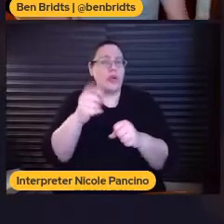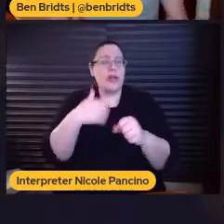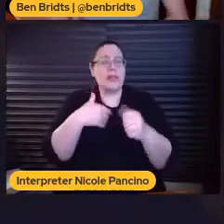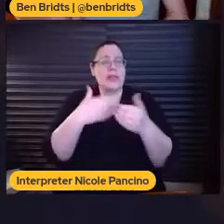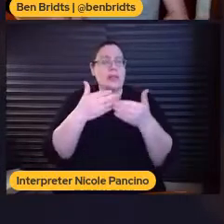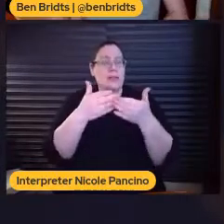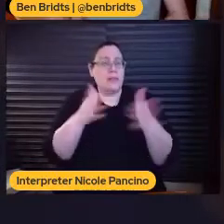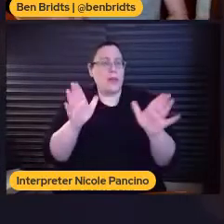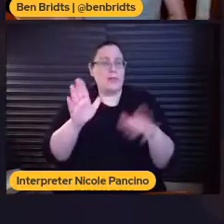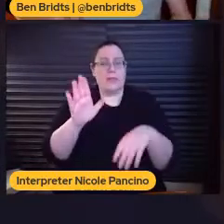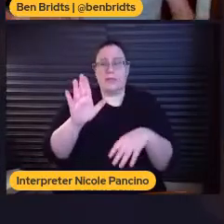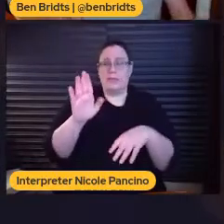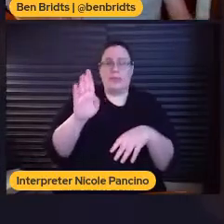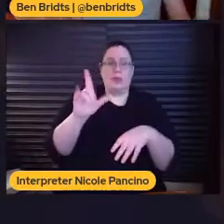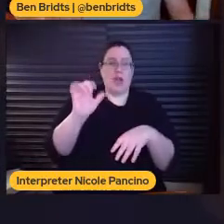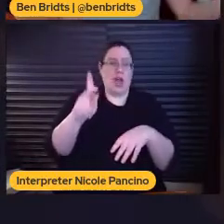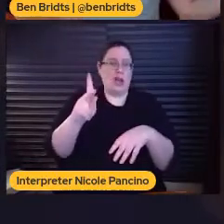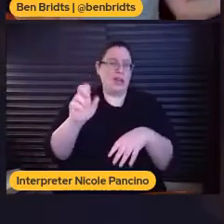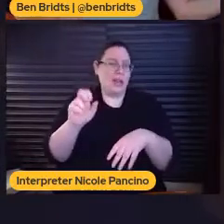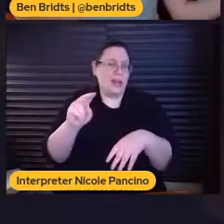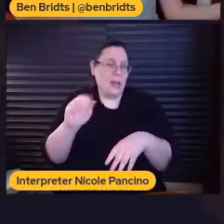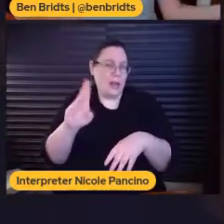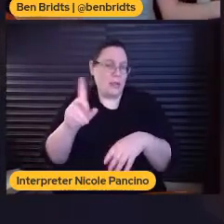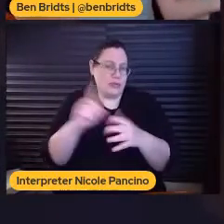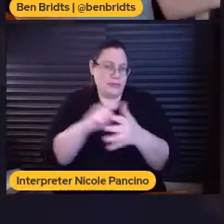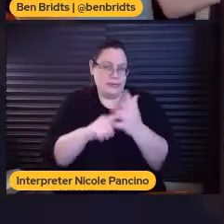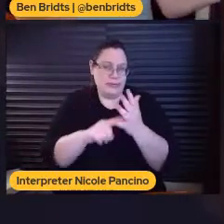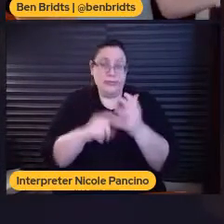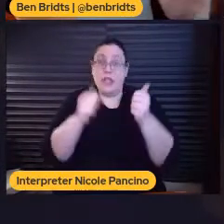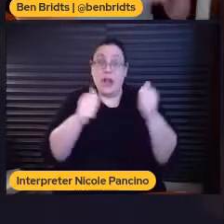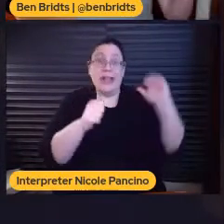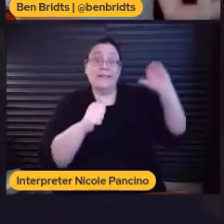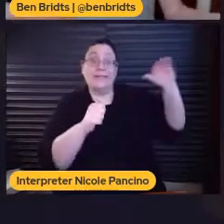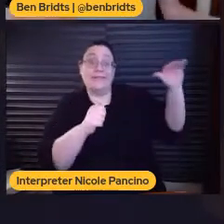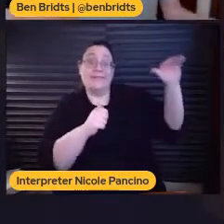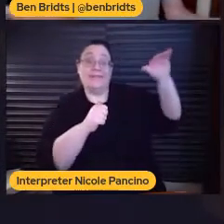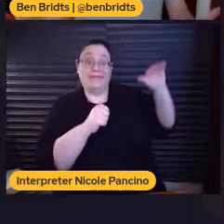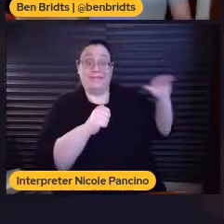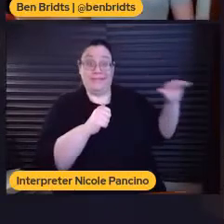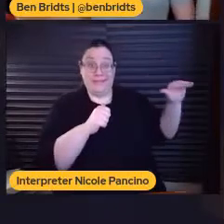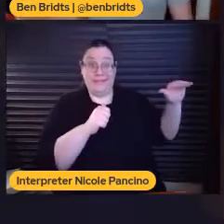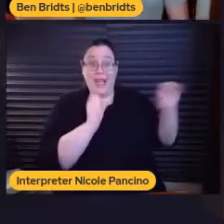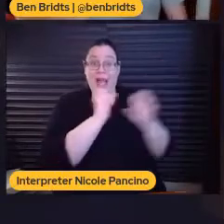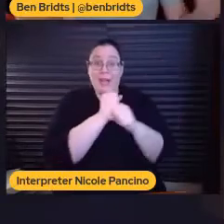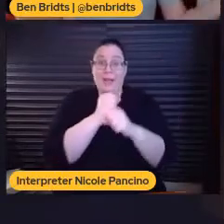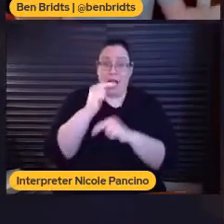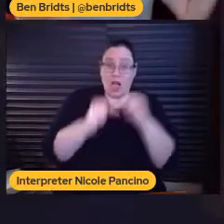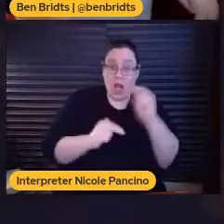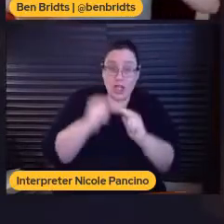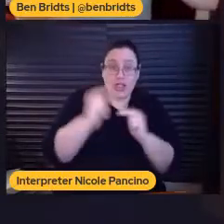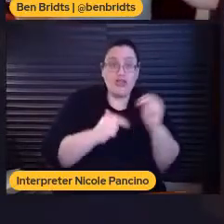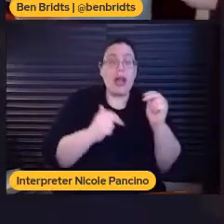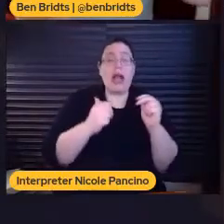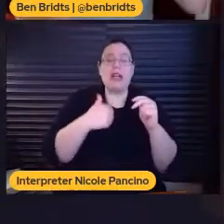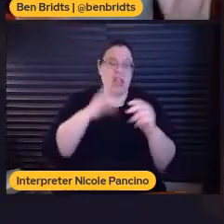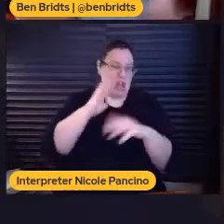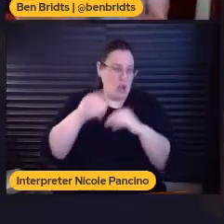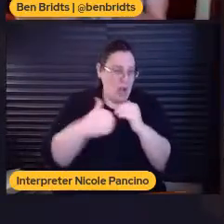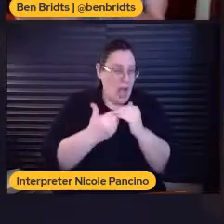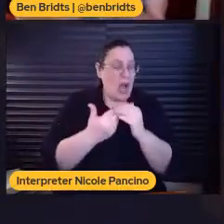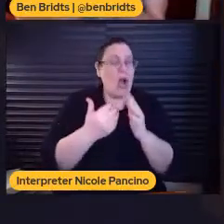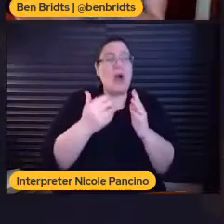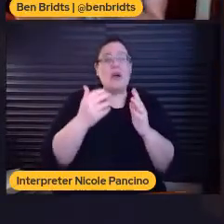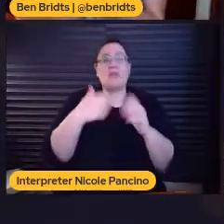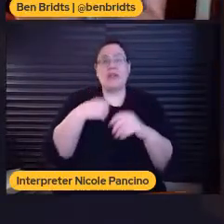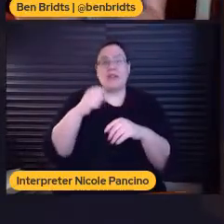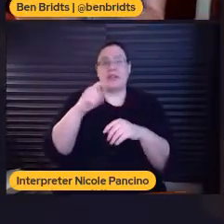enabled, things like that. So that's great. I create a construct for that. I know how to do that. I wrap my S3 bucket